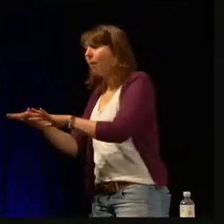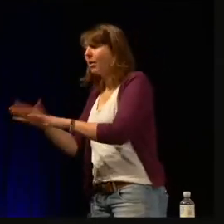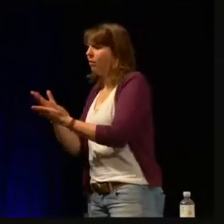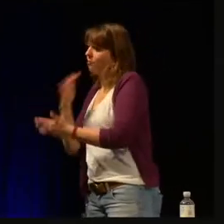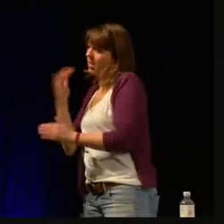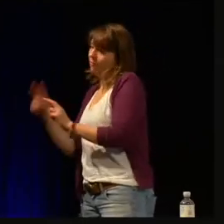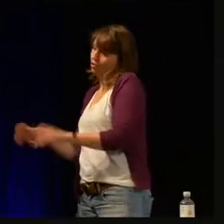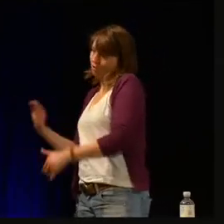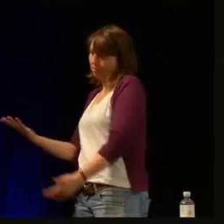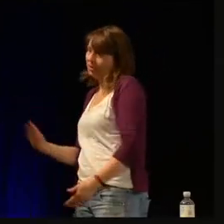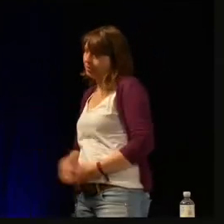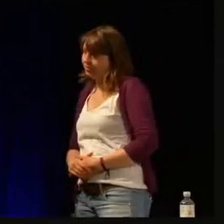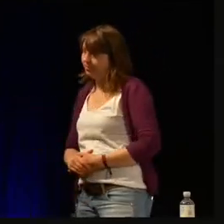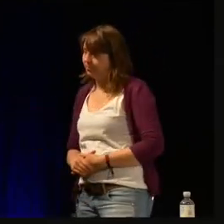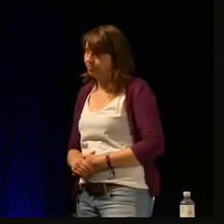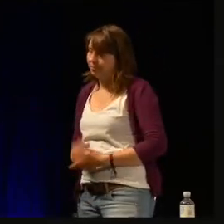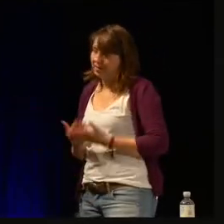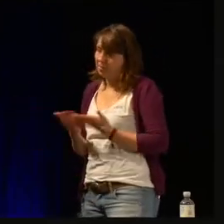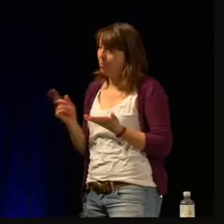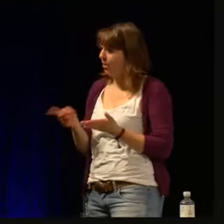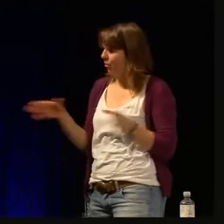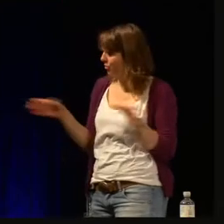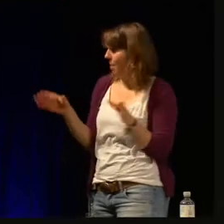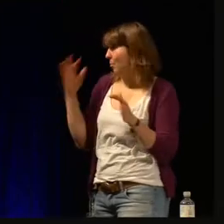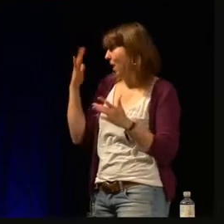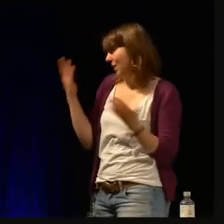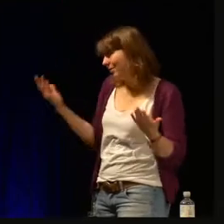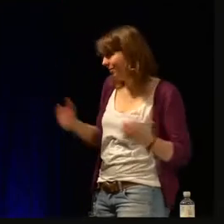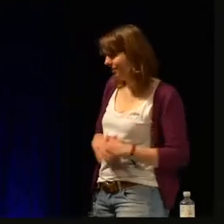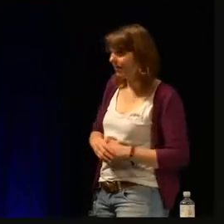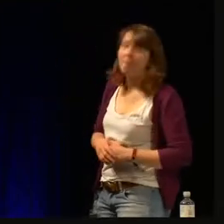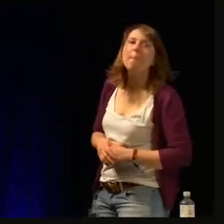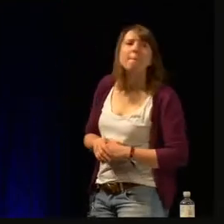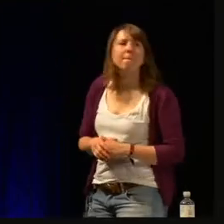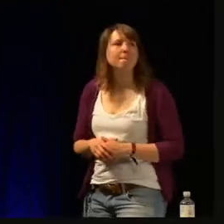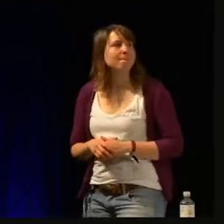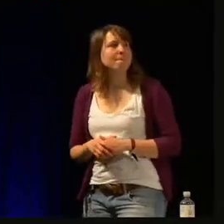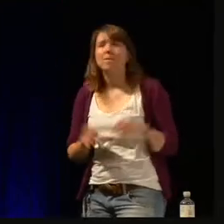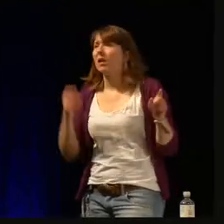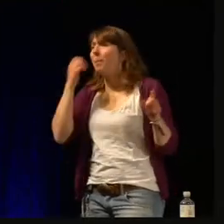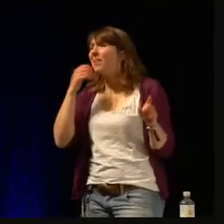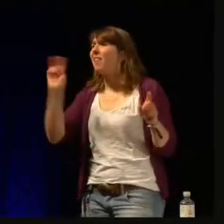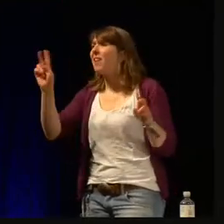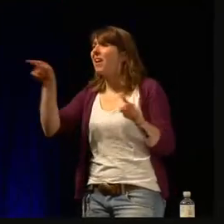and of course computer sciences that deal with these kinds of questions.